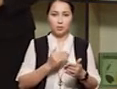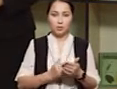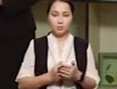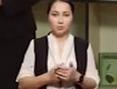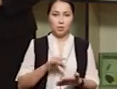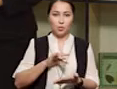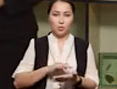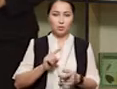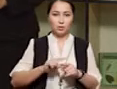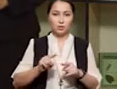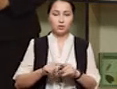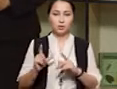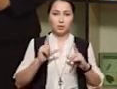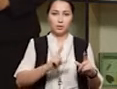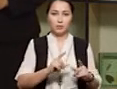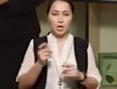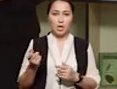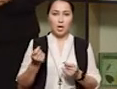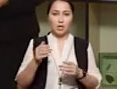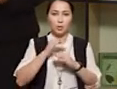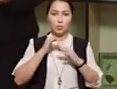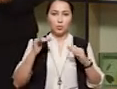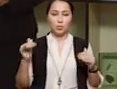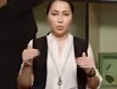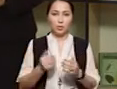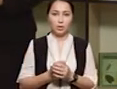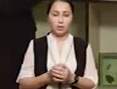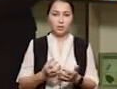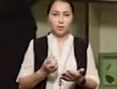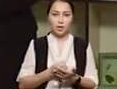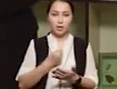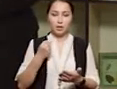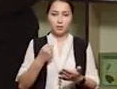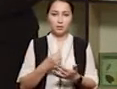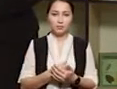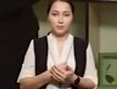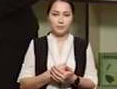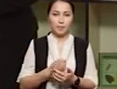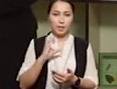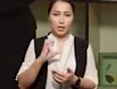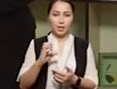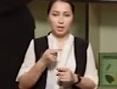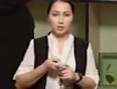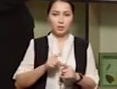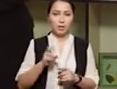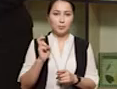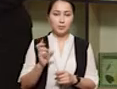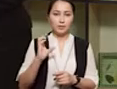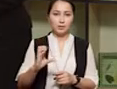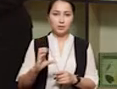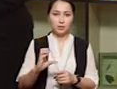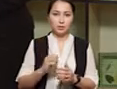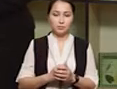o'rtacha tezlikda harakat qiluvchi atomlar ko'pli ekanligini anglatar ekan. S esa B va C